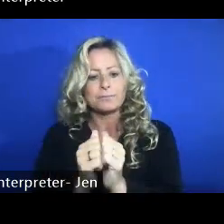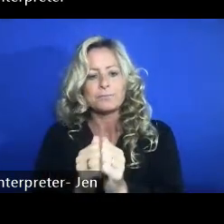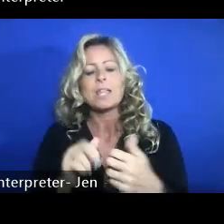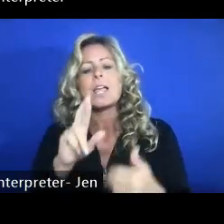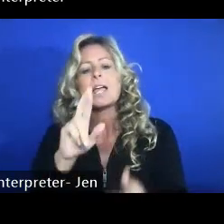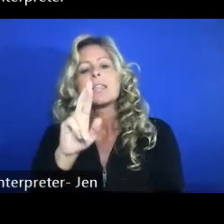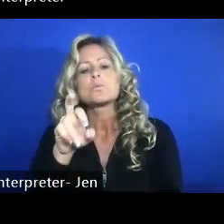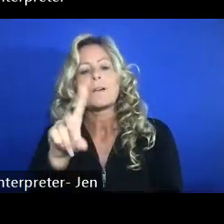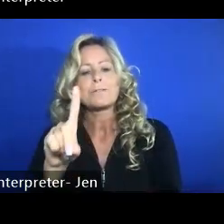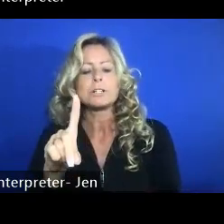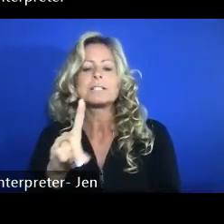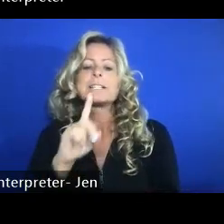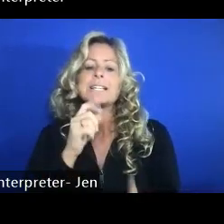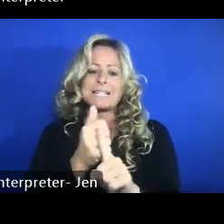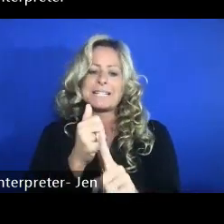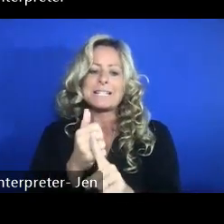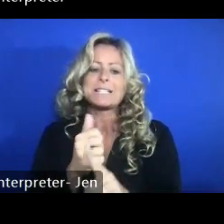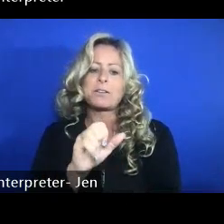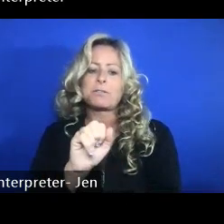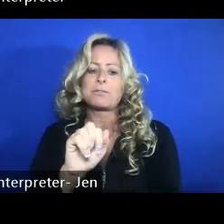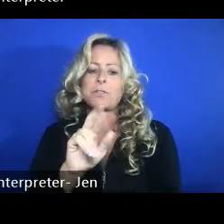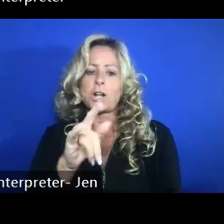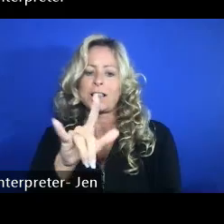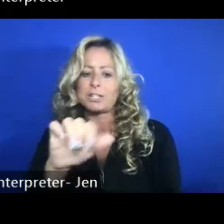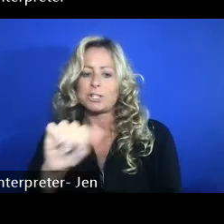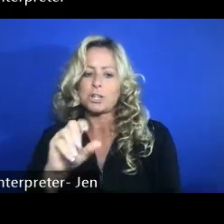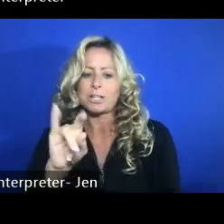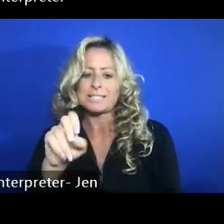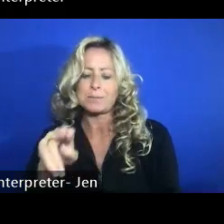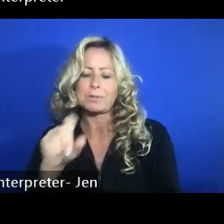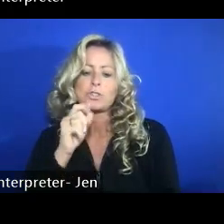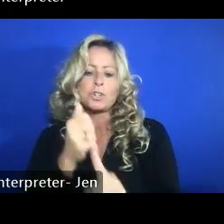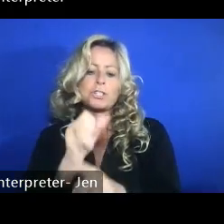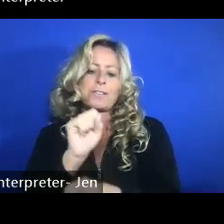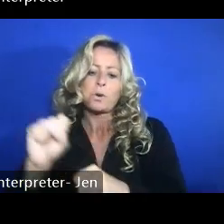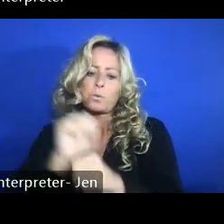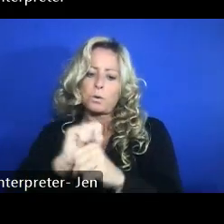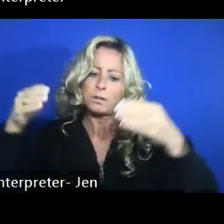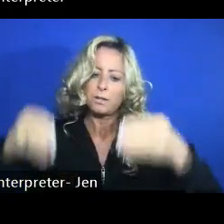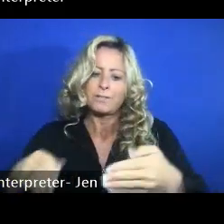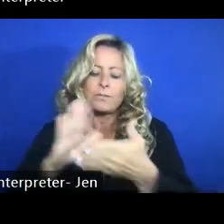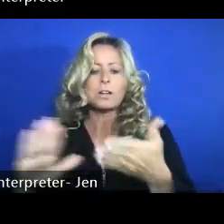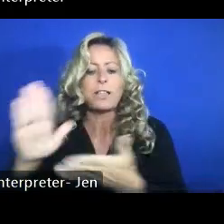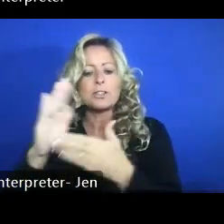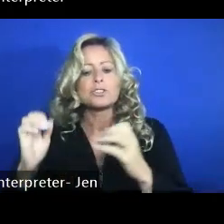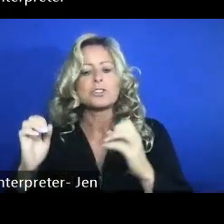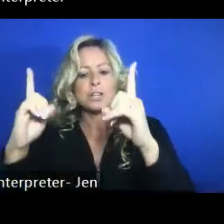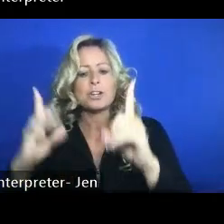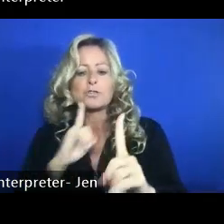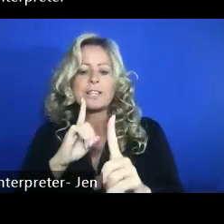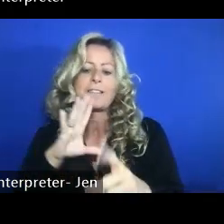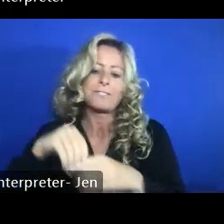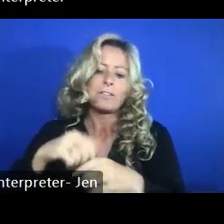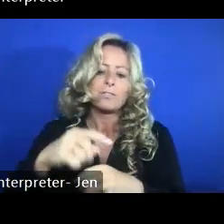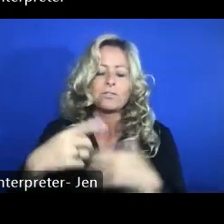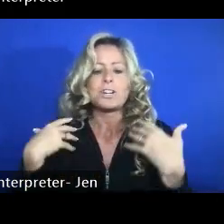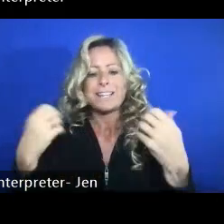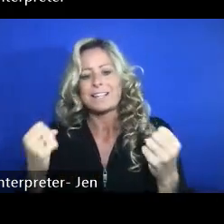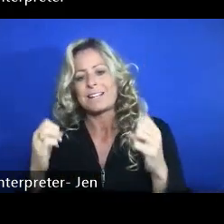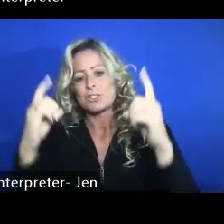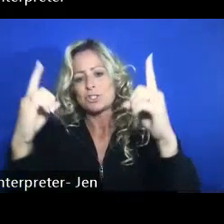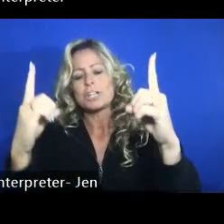is a faith leader, health advocate, and college educator. Her work centers strengthening congregations as spaces for healing,